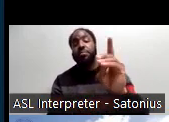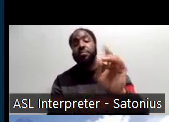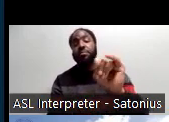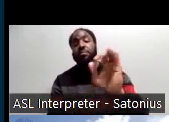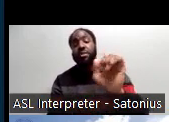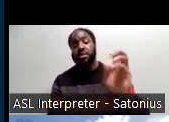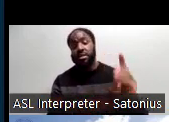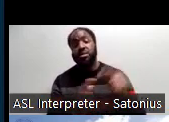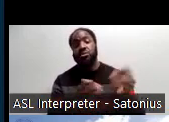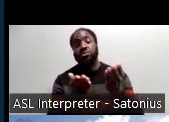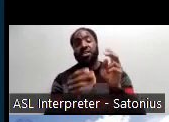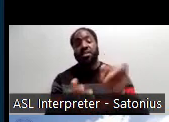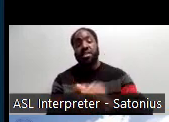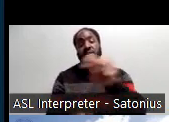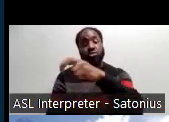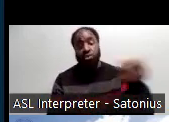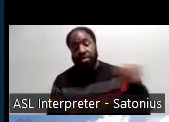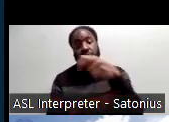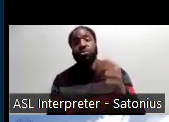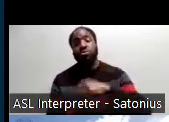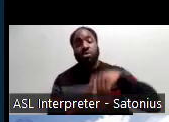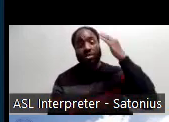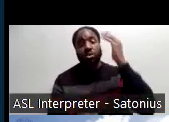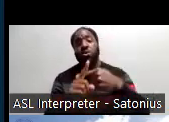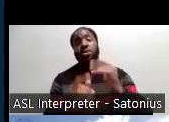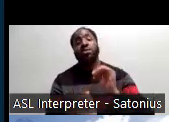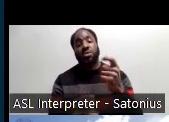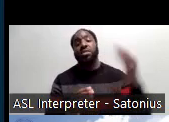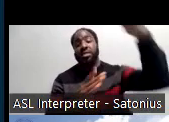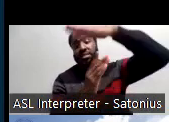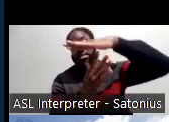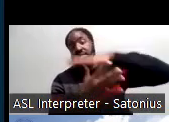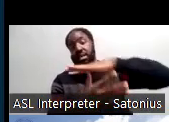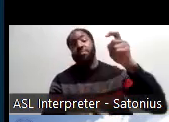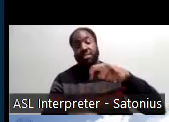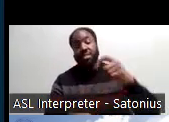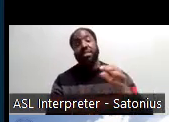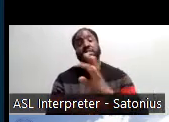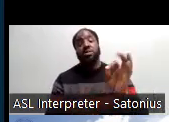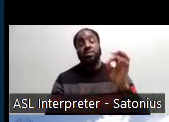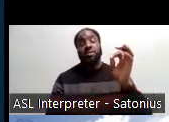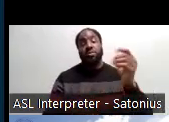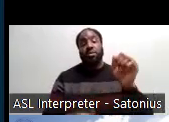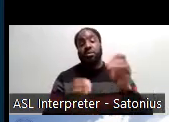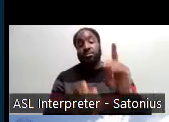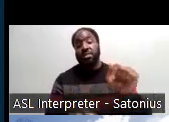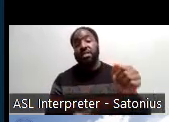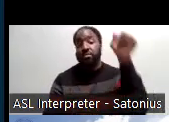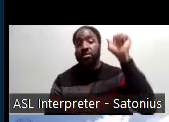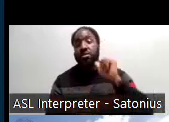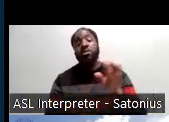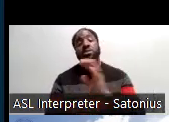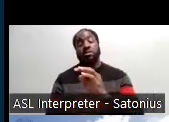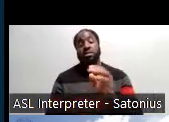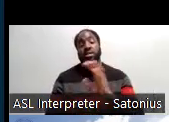transitional rental support. We know rent is one of the top needs of older and disabled adults and all working people to thrive and